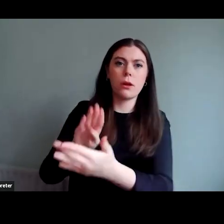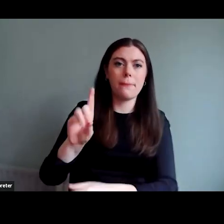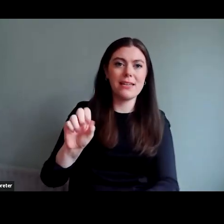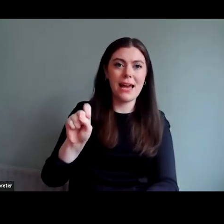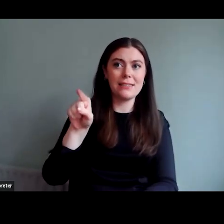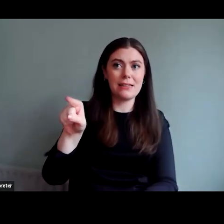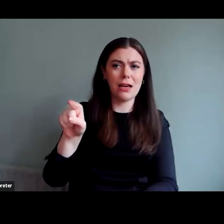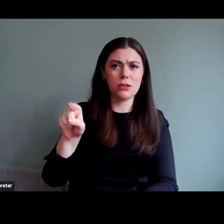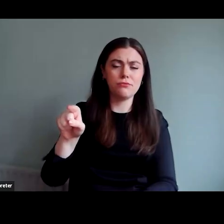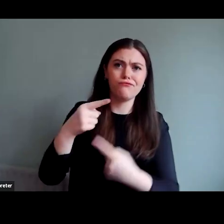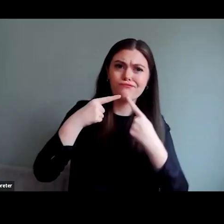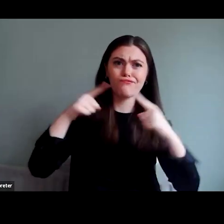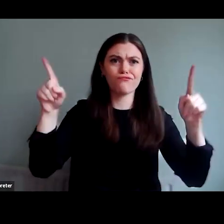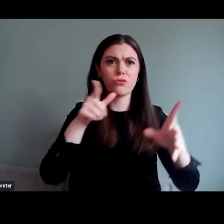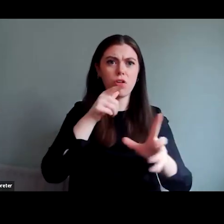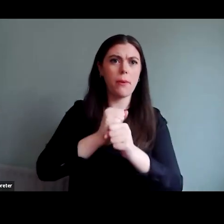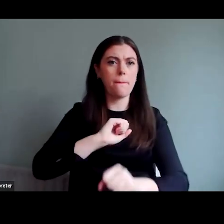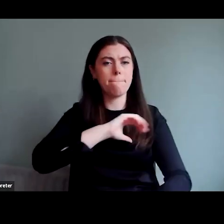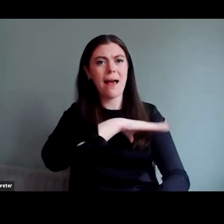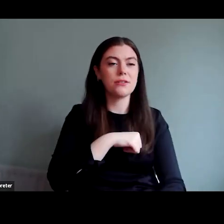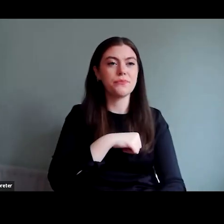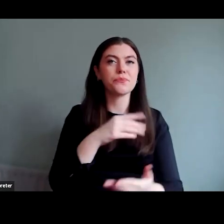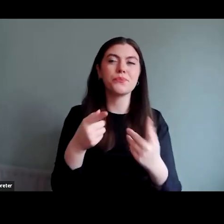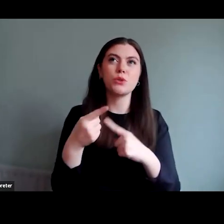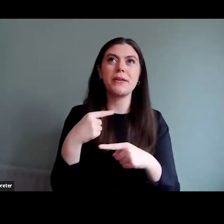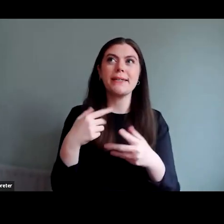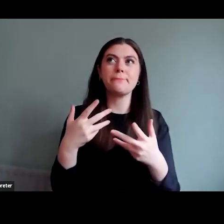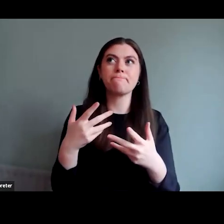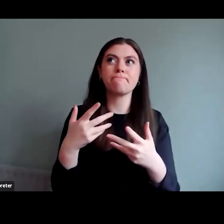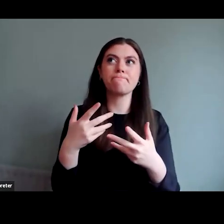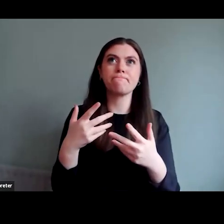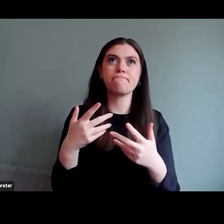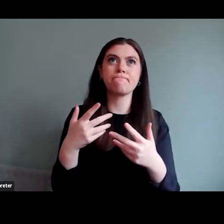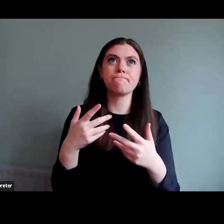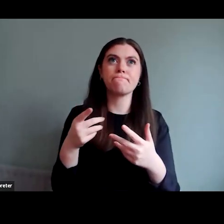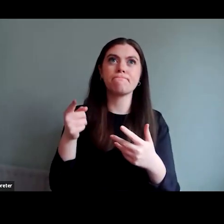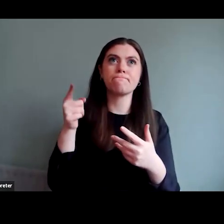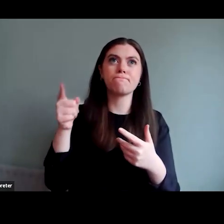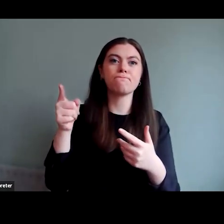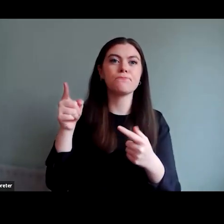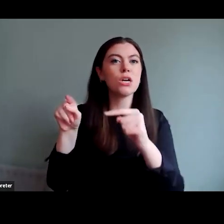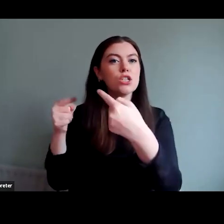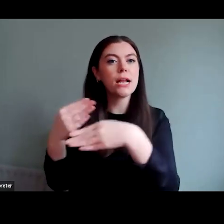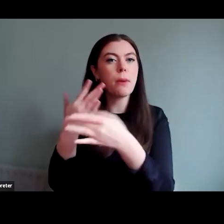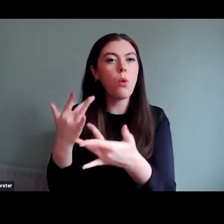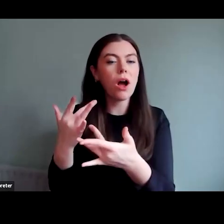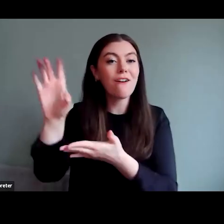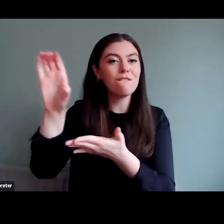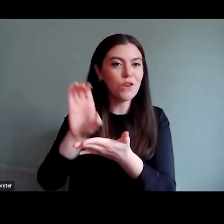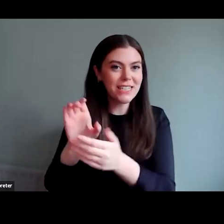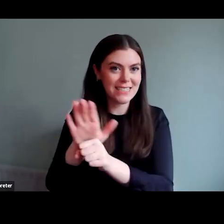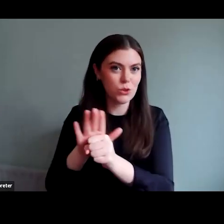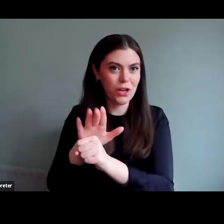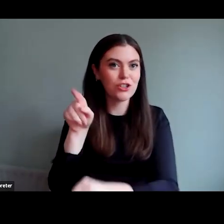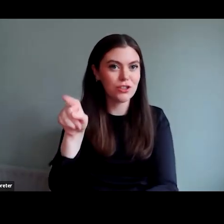really outspoken on Palestine, were very challenged by their funding circumstances. And